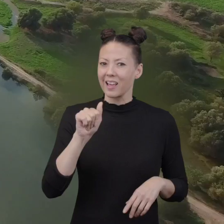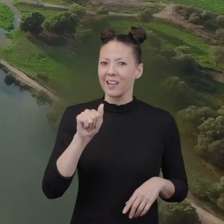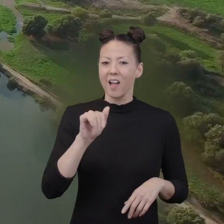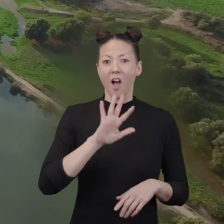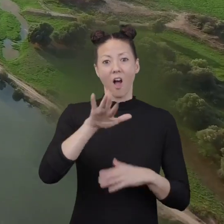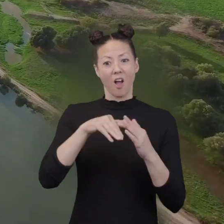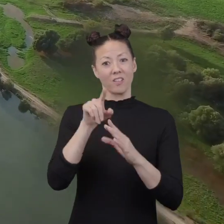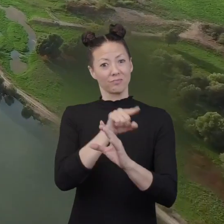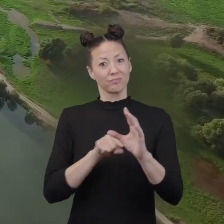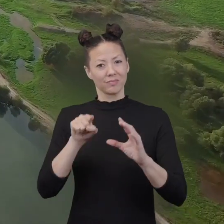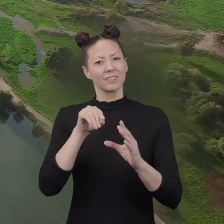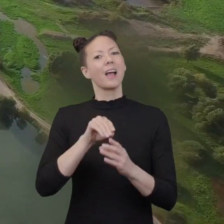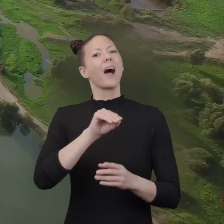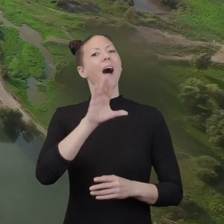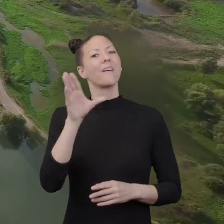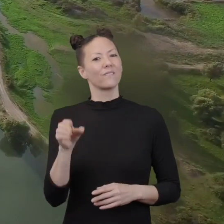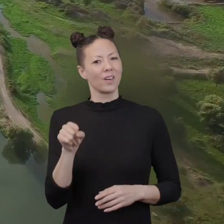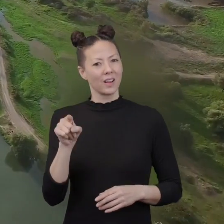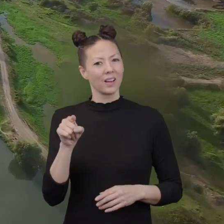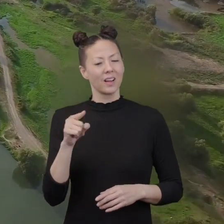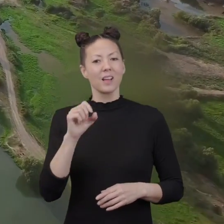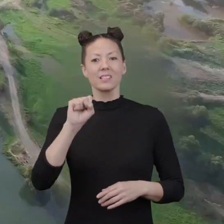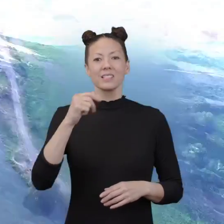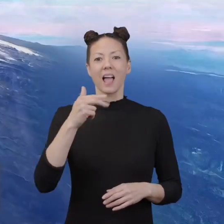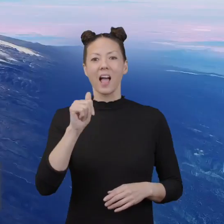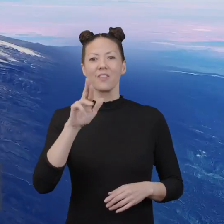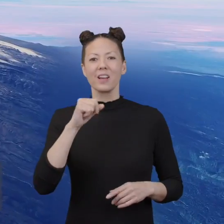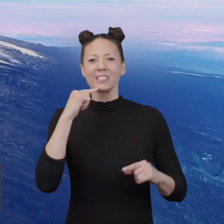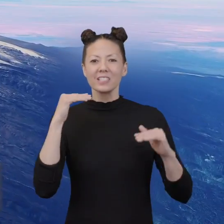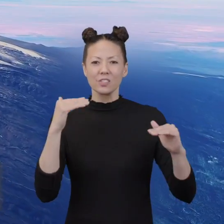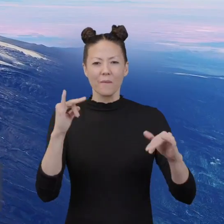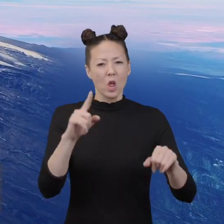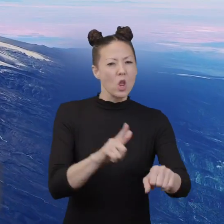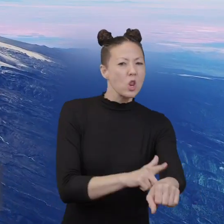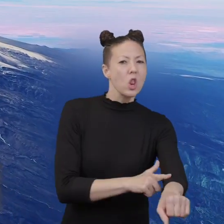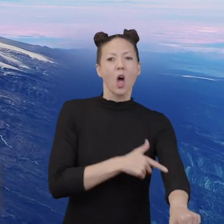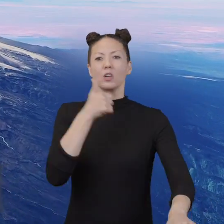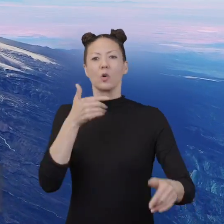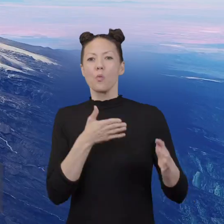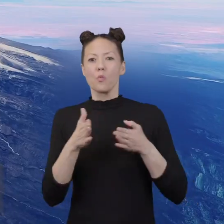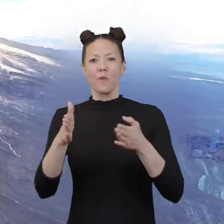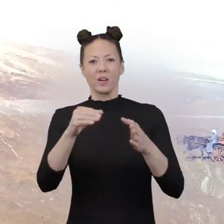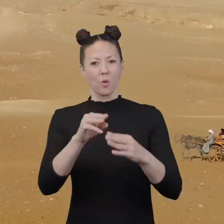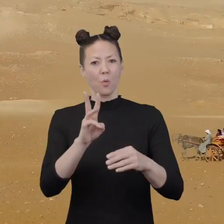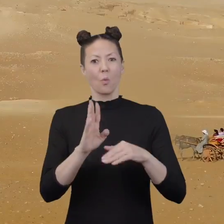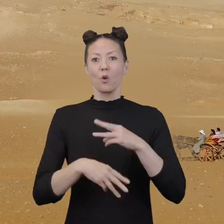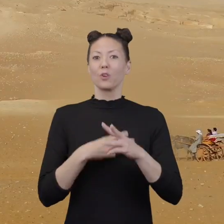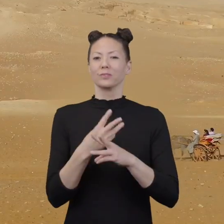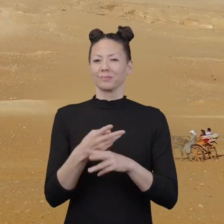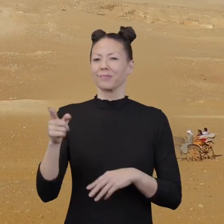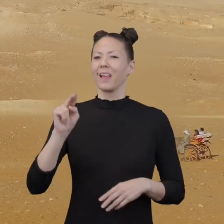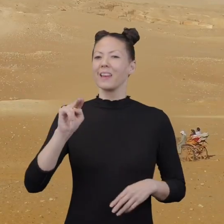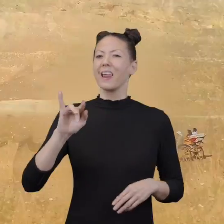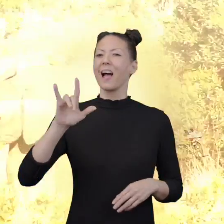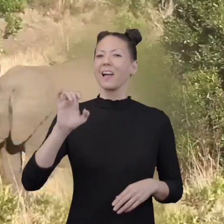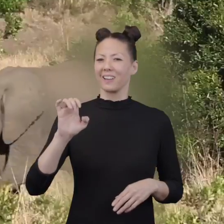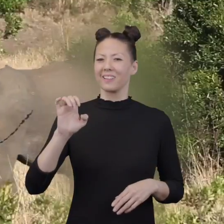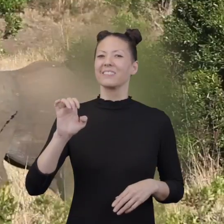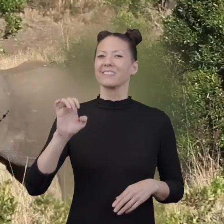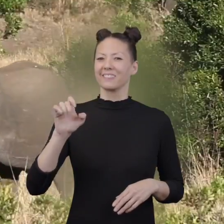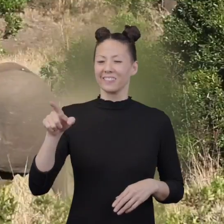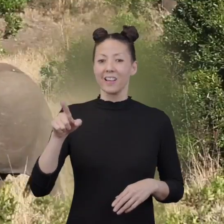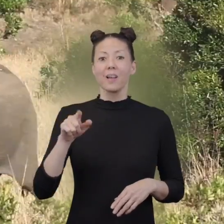longest river in the world, the Nile, are here. So are Mount Kilimanjaro, the Egyptian pyramids,